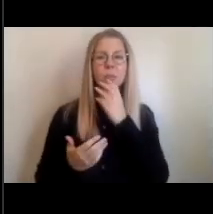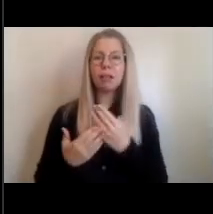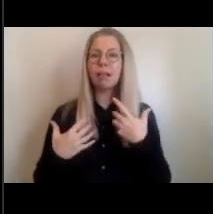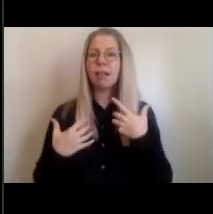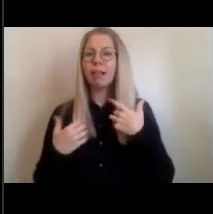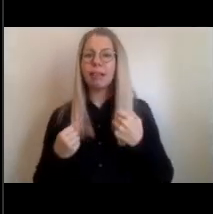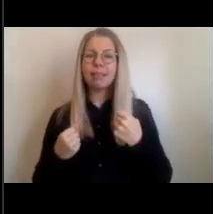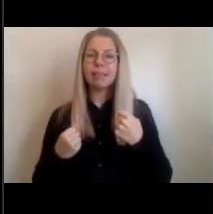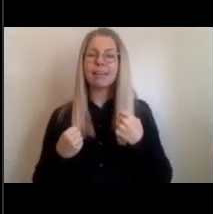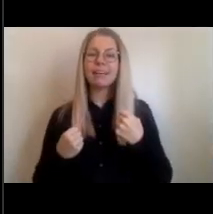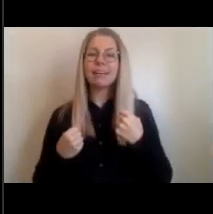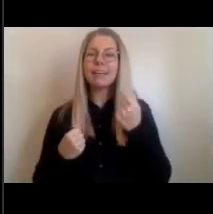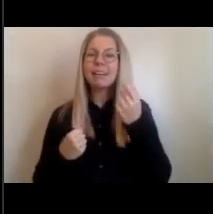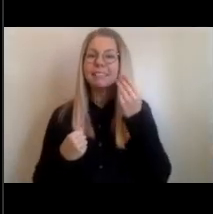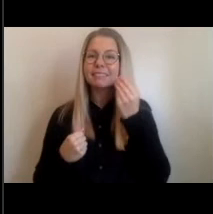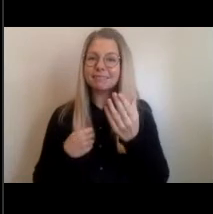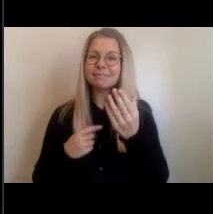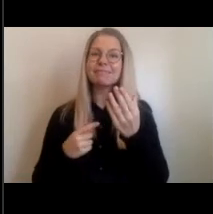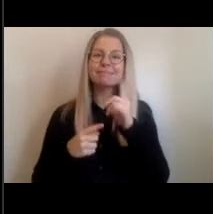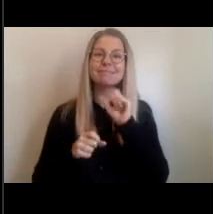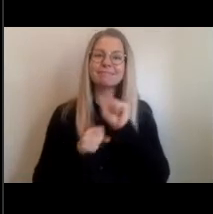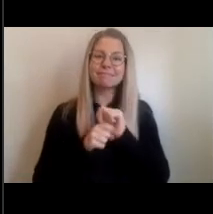was increased by 7.5 years.